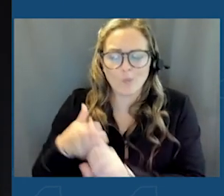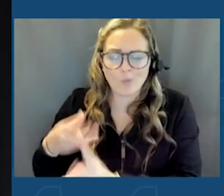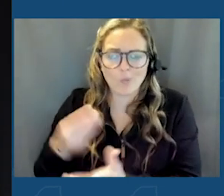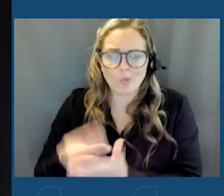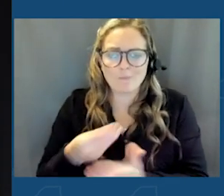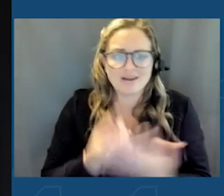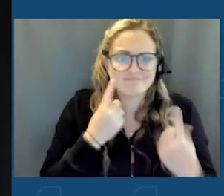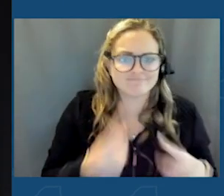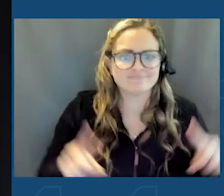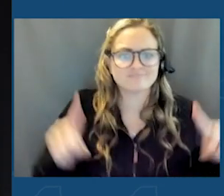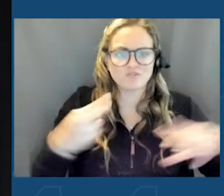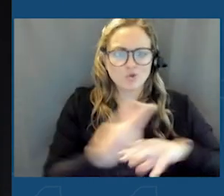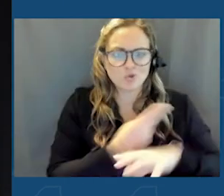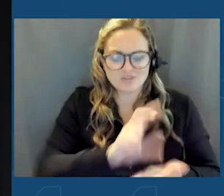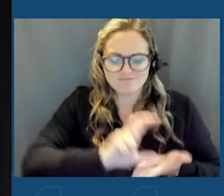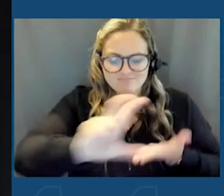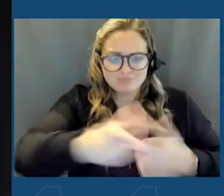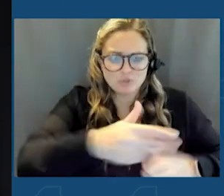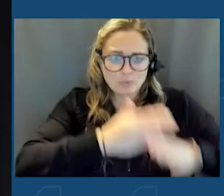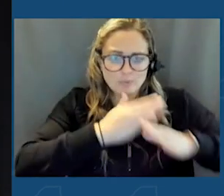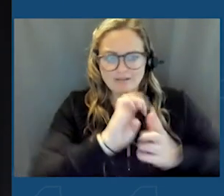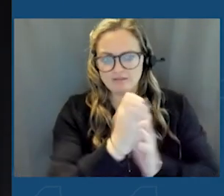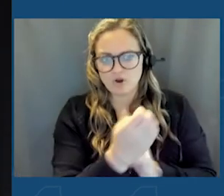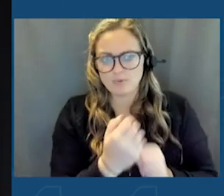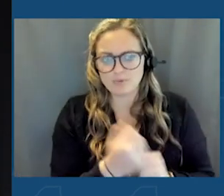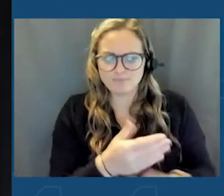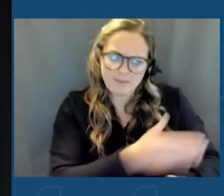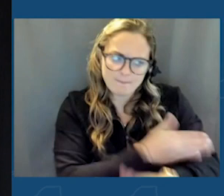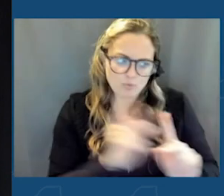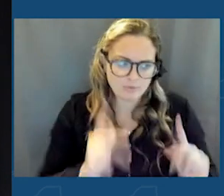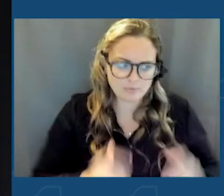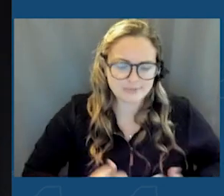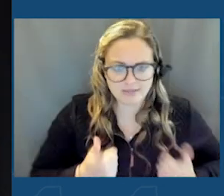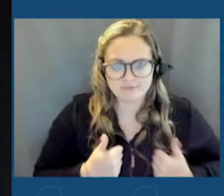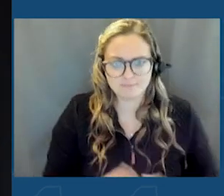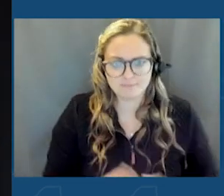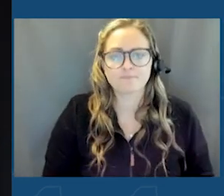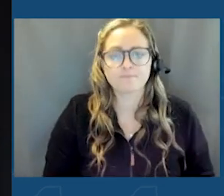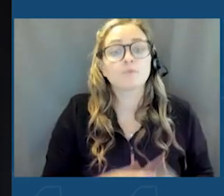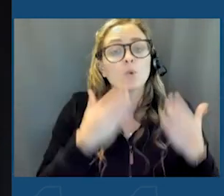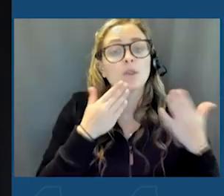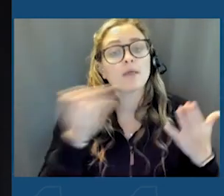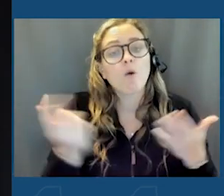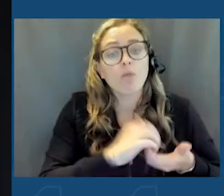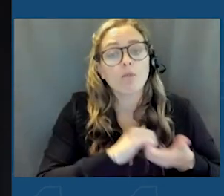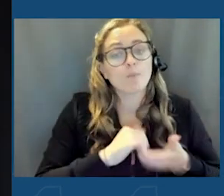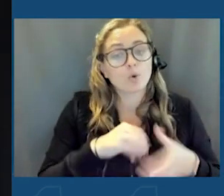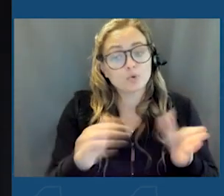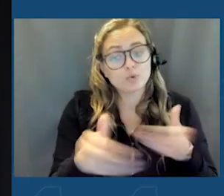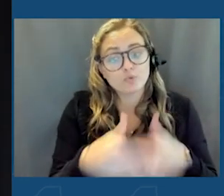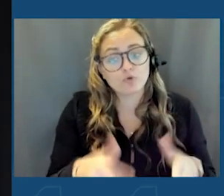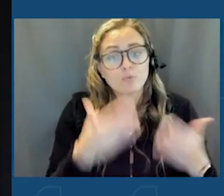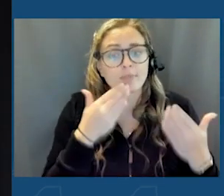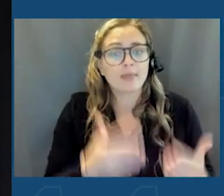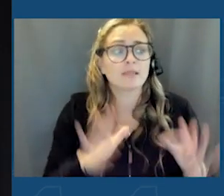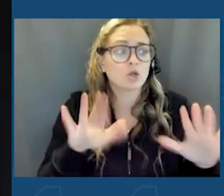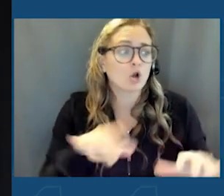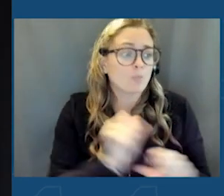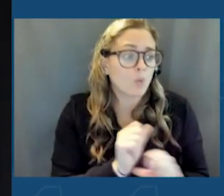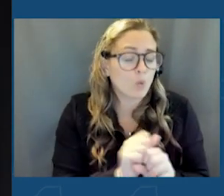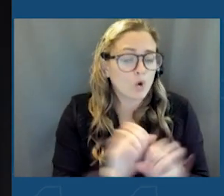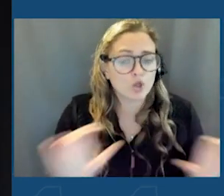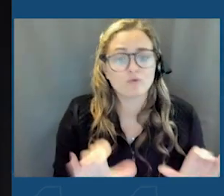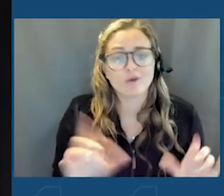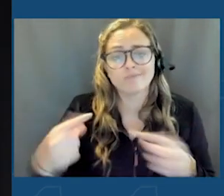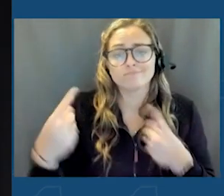and ultimately protect the environment and improve people's lives. So I want to thank all the partners in the room here, thank the incredible work that you've done over the